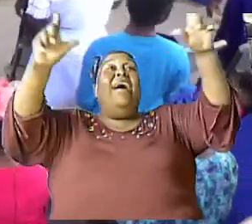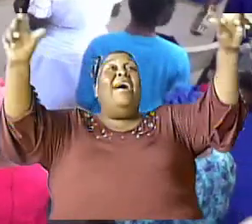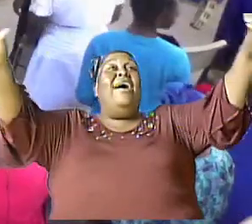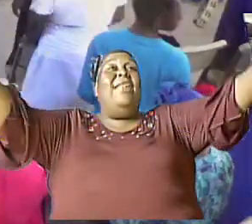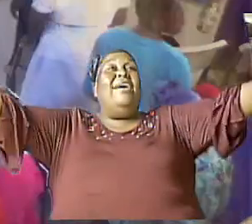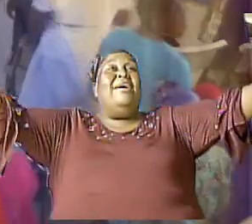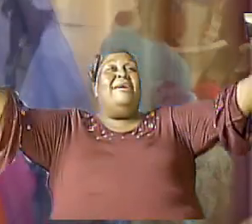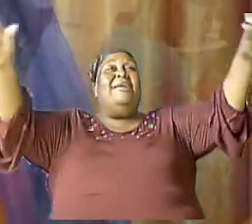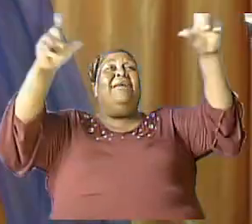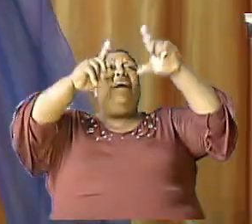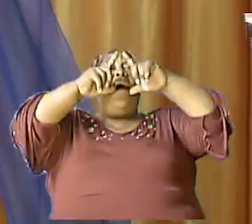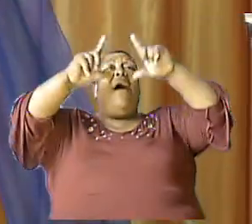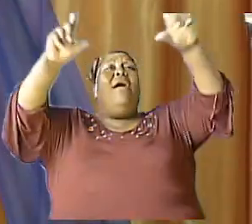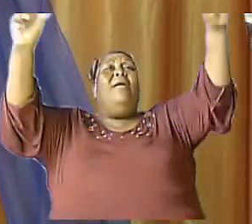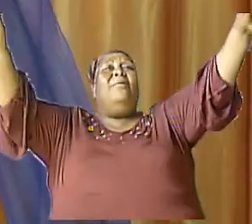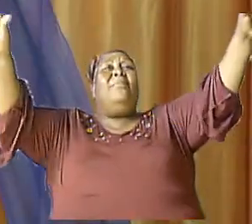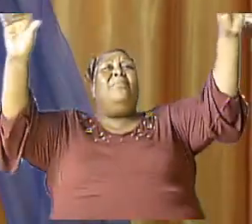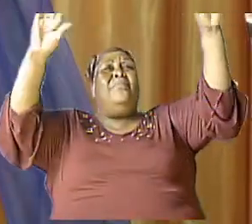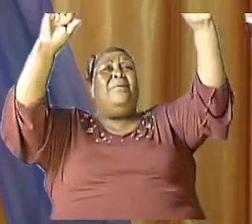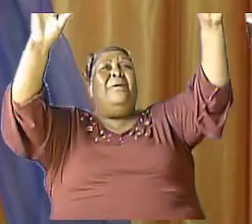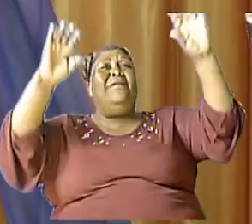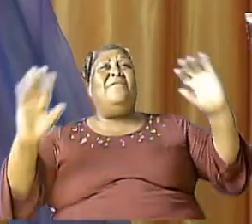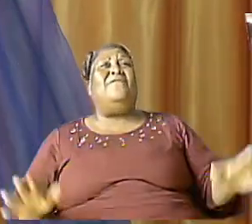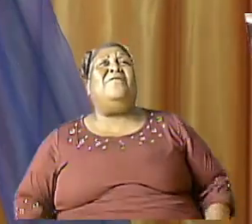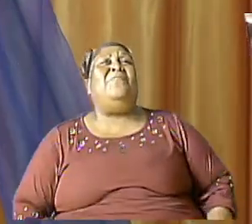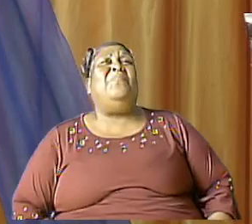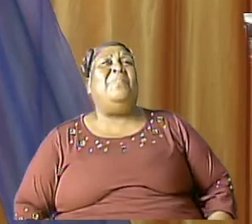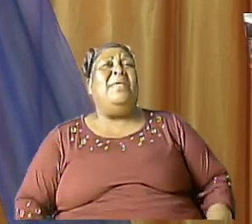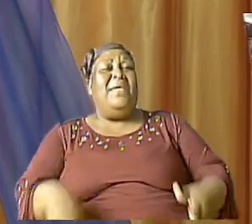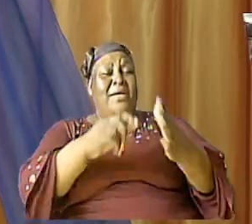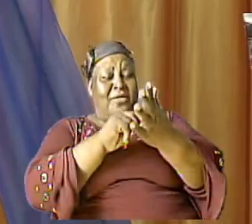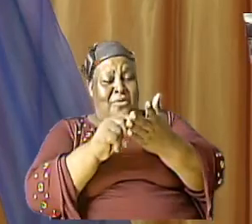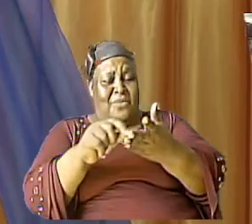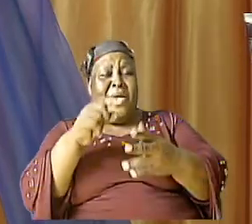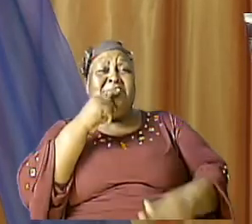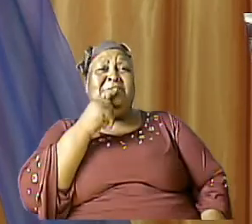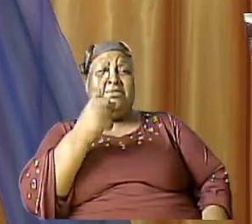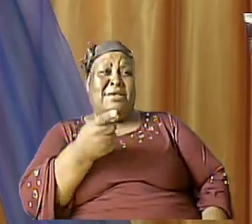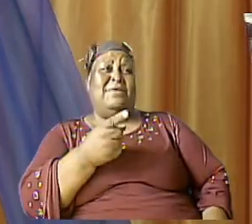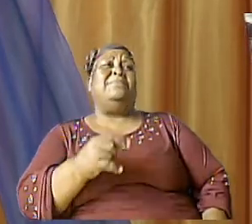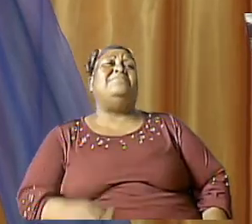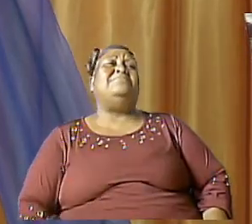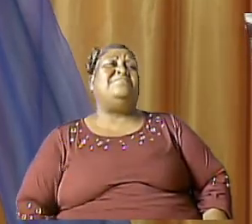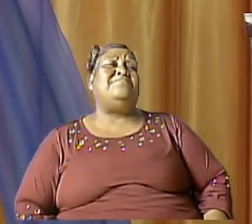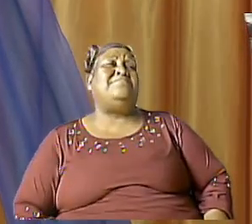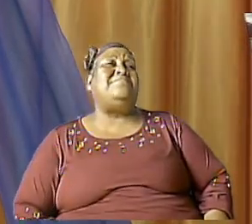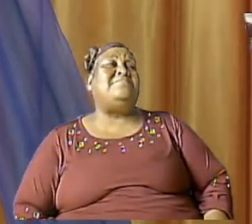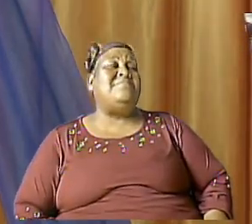Isn't he wonderful, wonderful? The writer says,